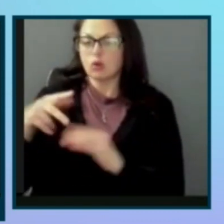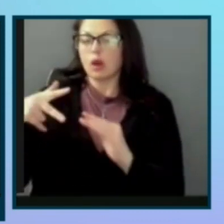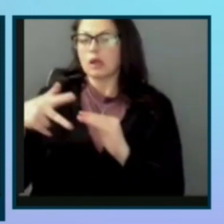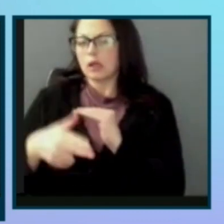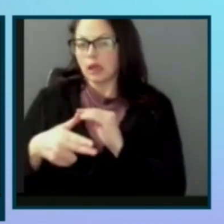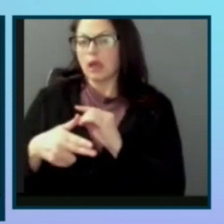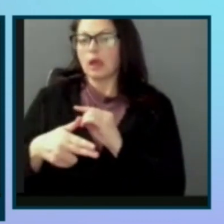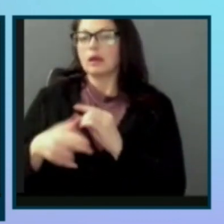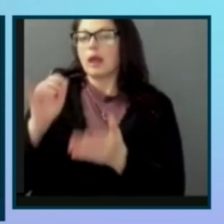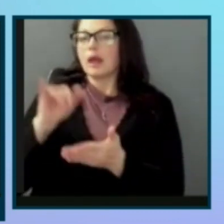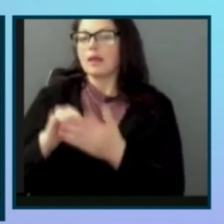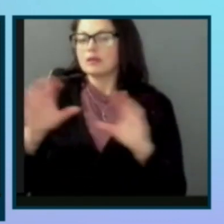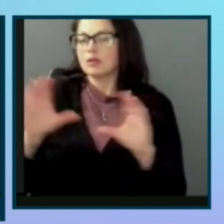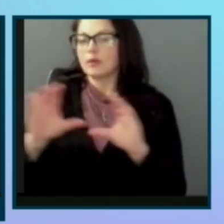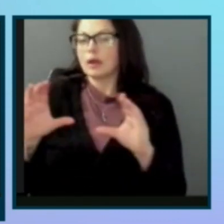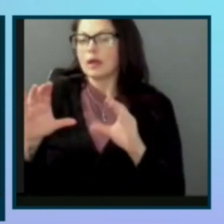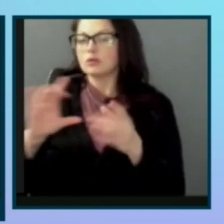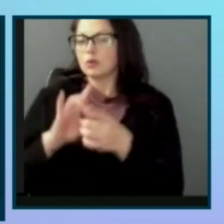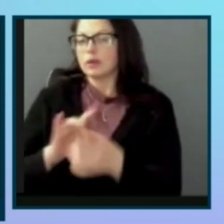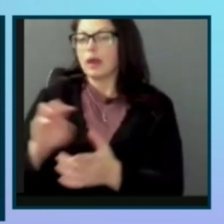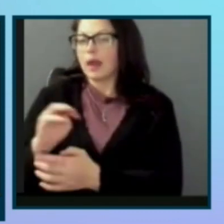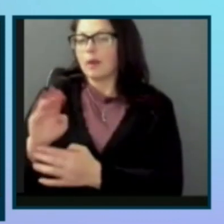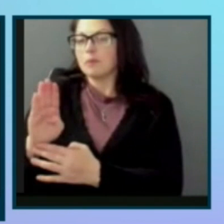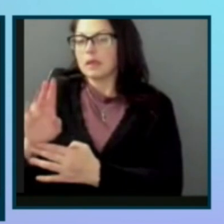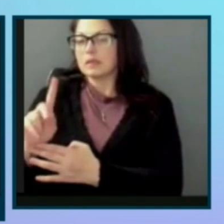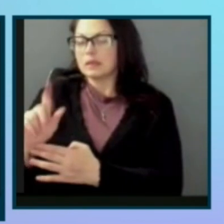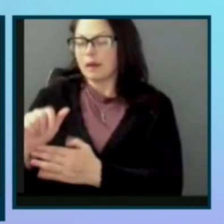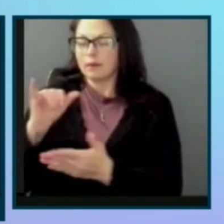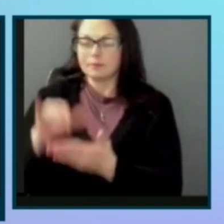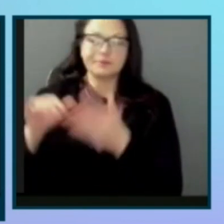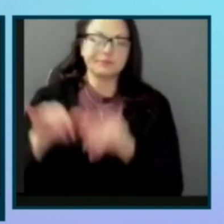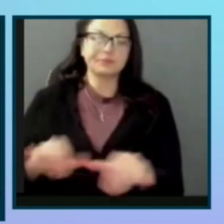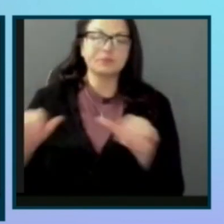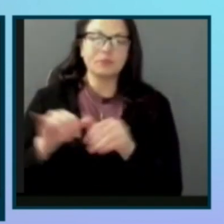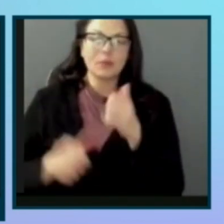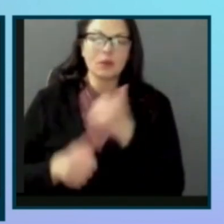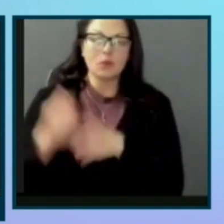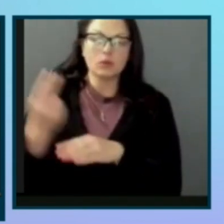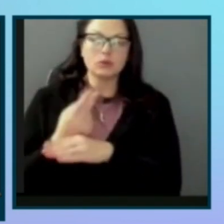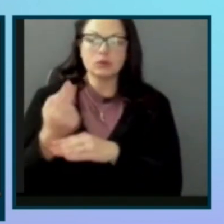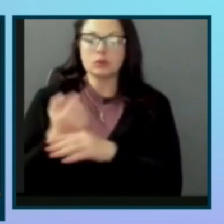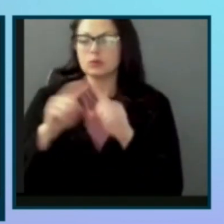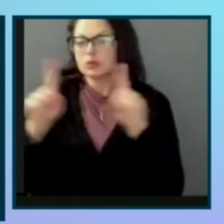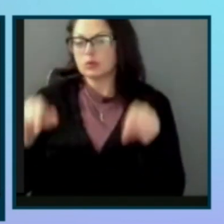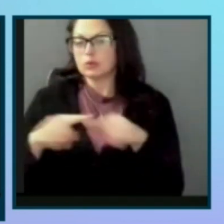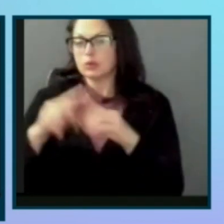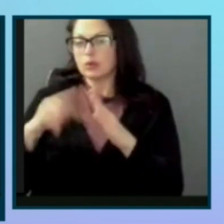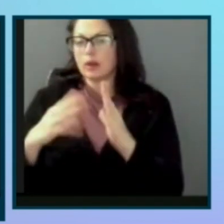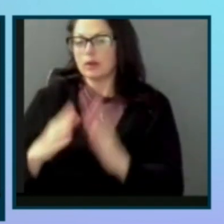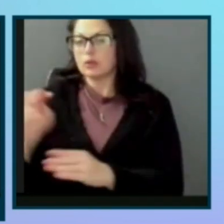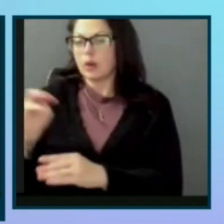through NVDA. So that is one of the commonly most used screen readers across the world. And so NVDA has